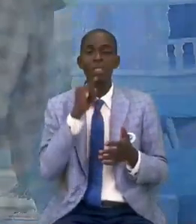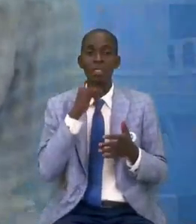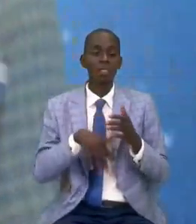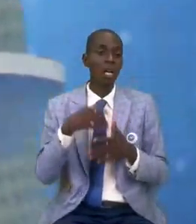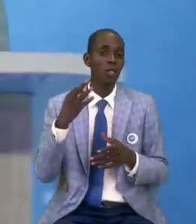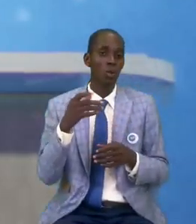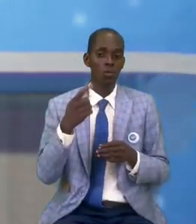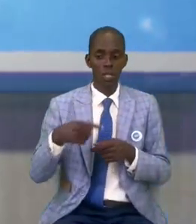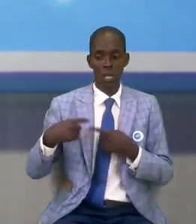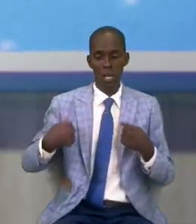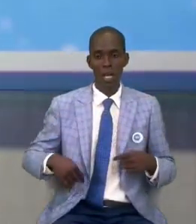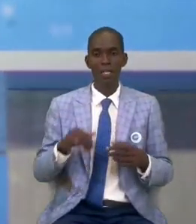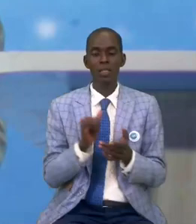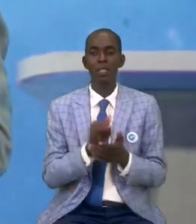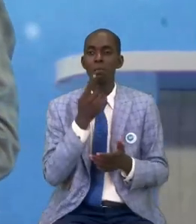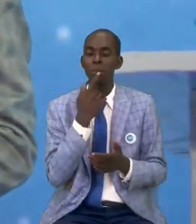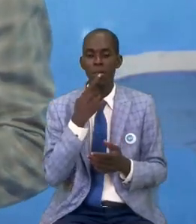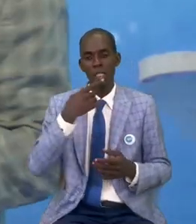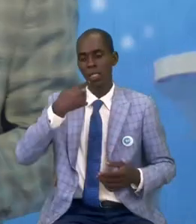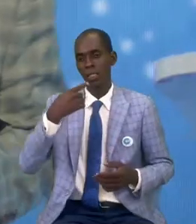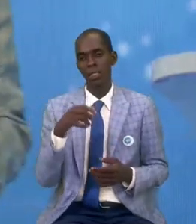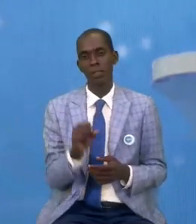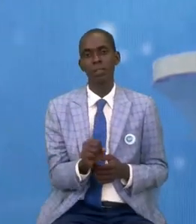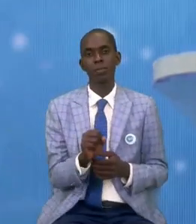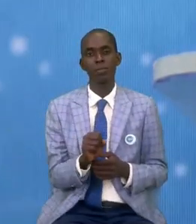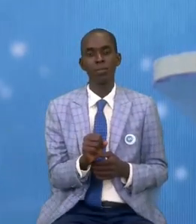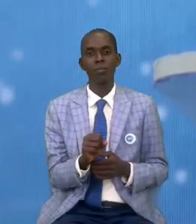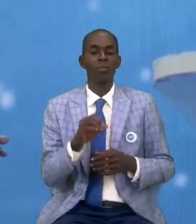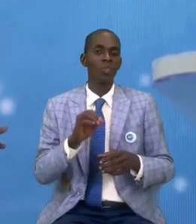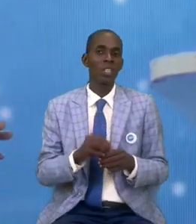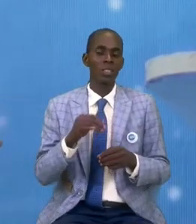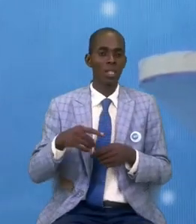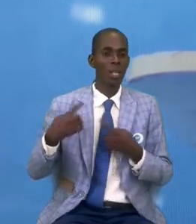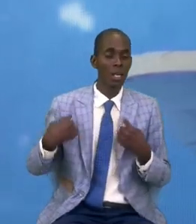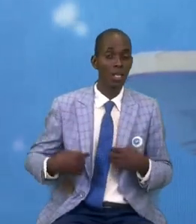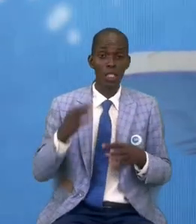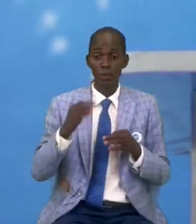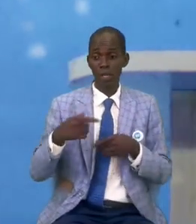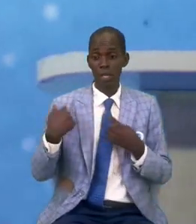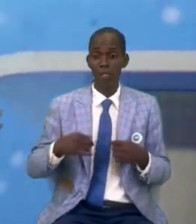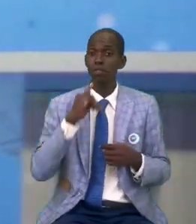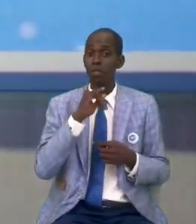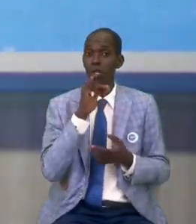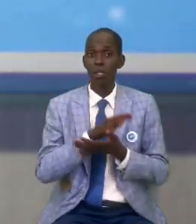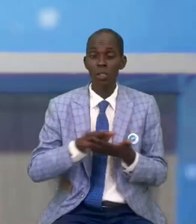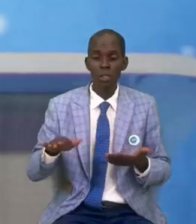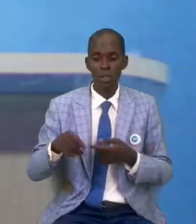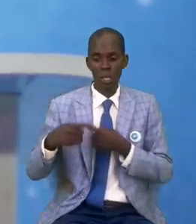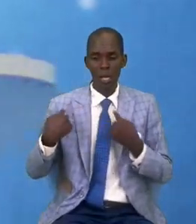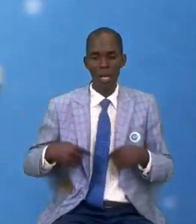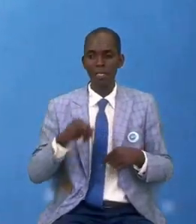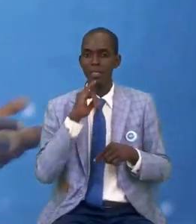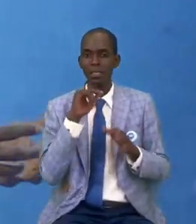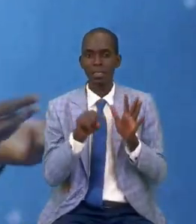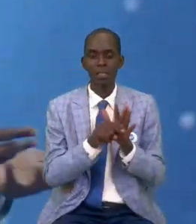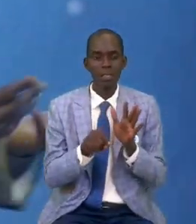heart is unclean, the heart is negative, the heart is not positive, the heart is not progressive, and